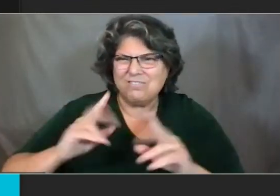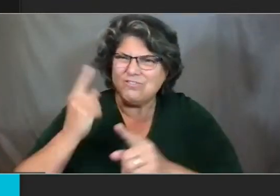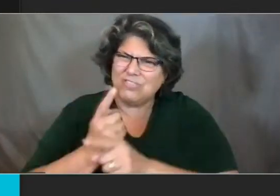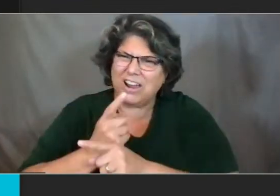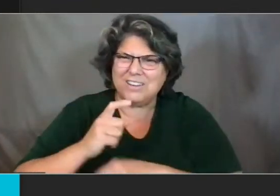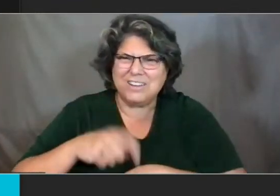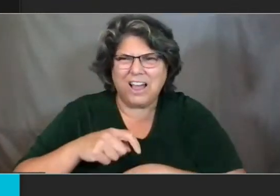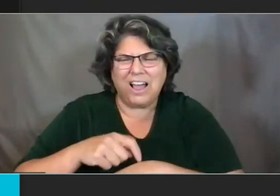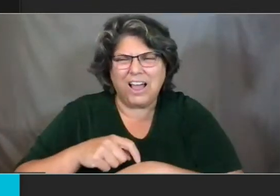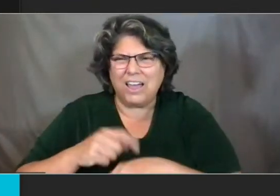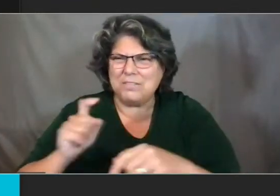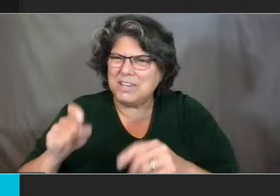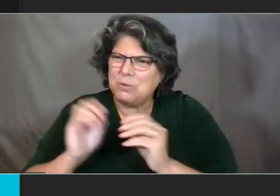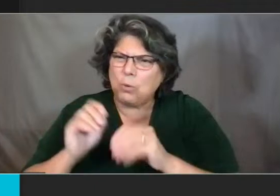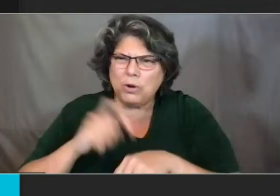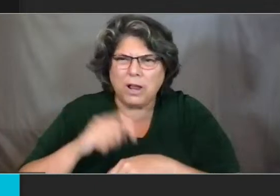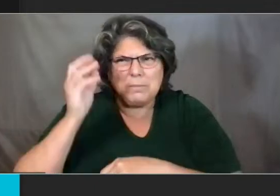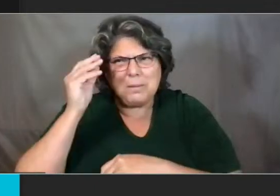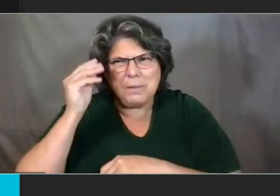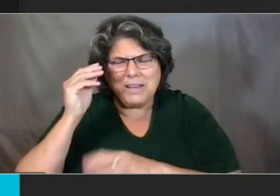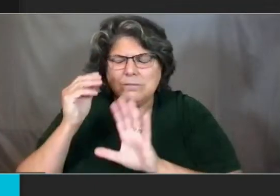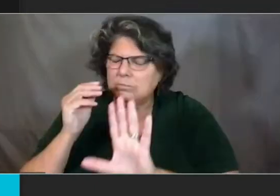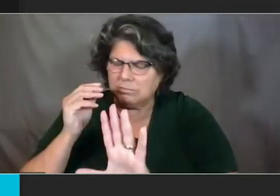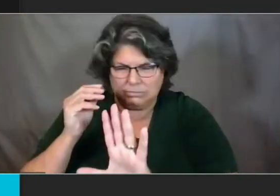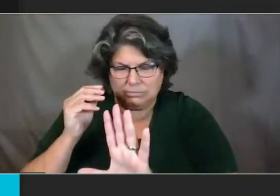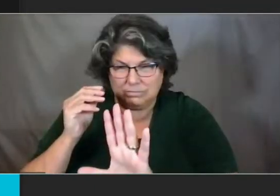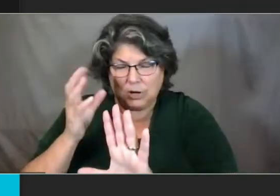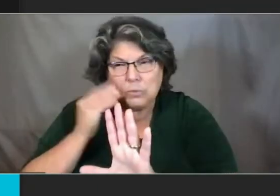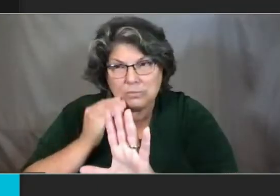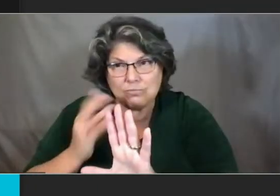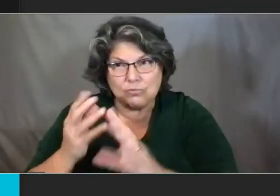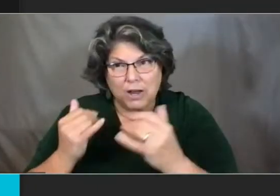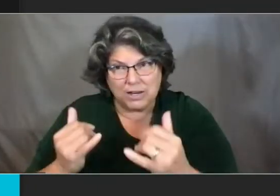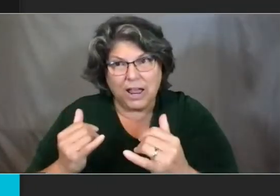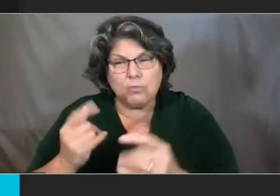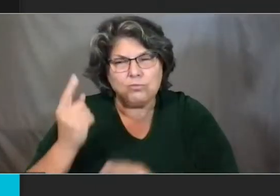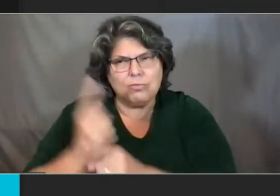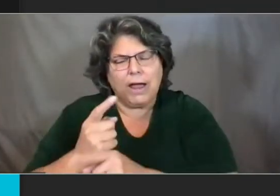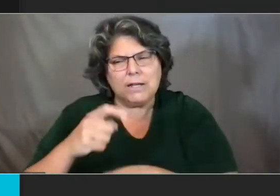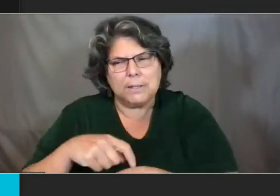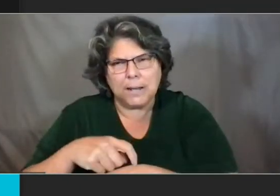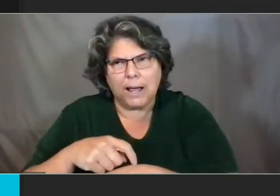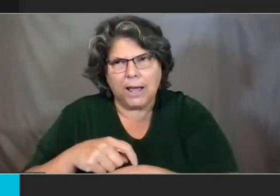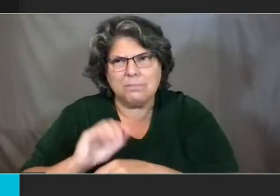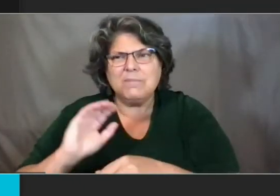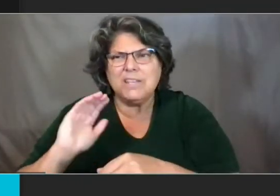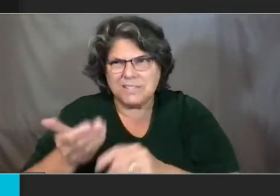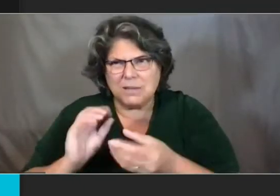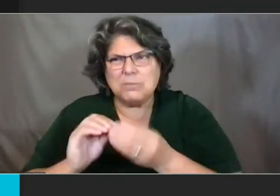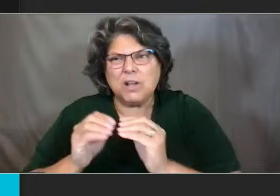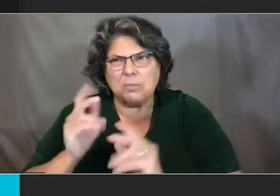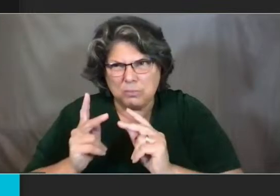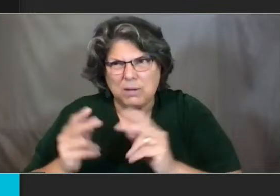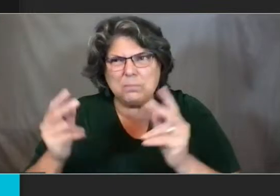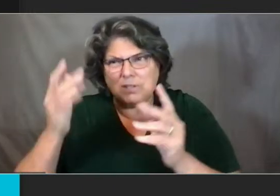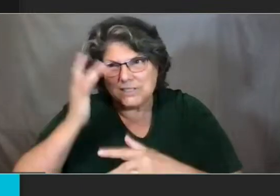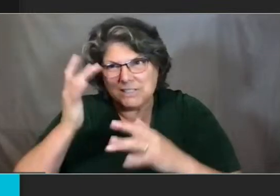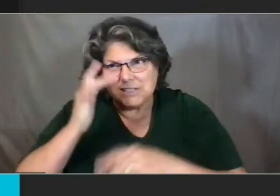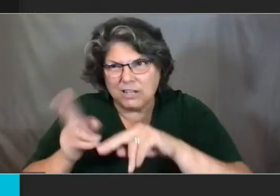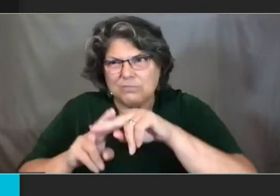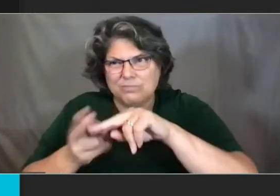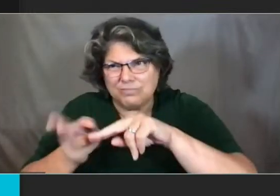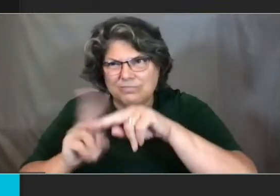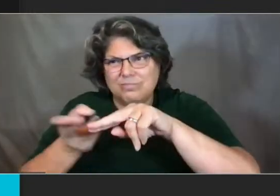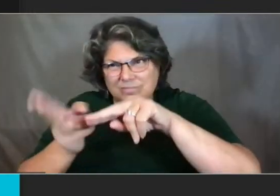think about it, I would encourage you that this is the right time. We're surging. We're looking like we're back in the purple tier from using our old